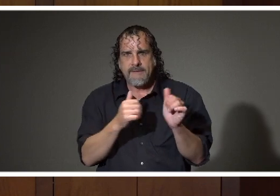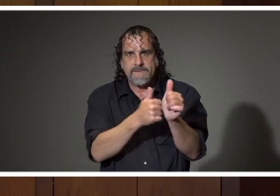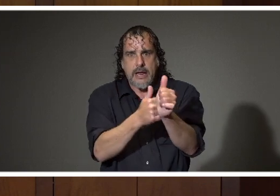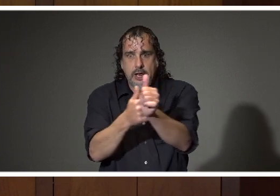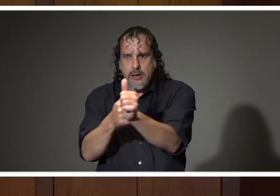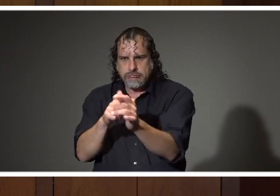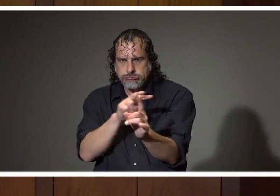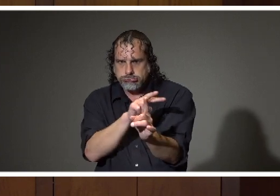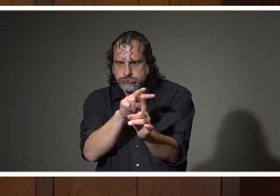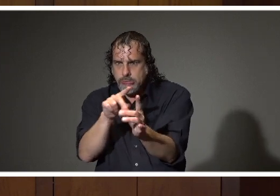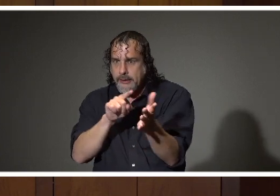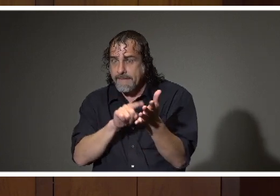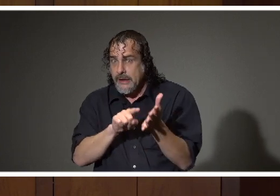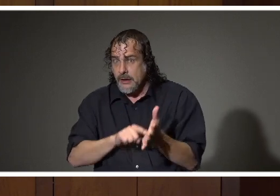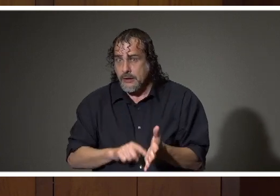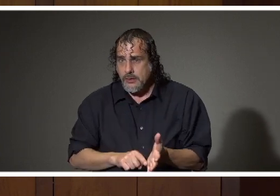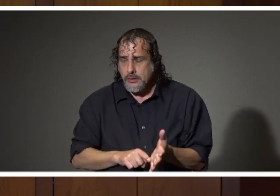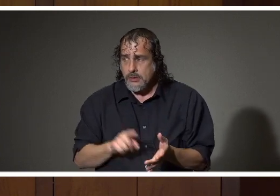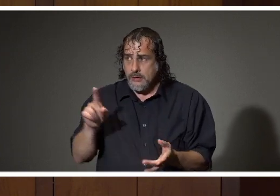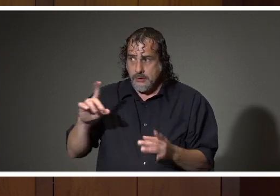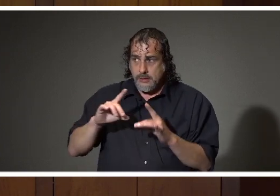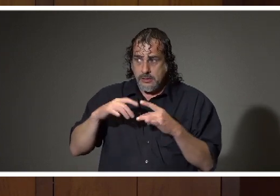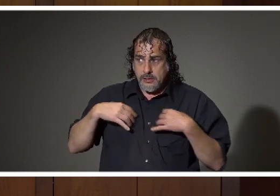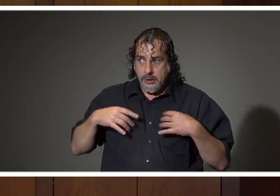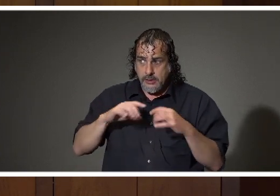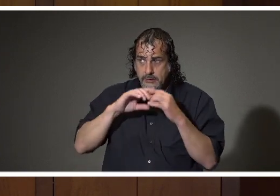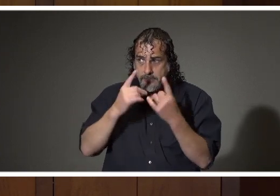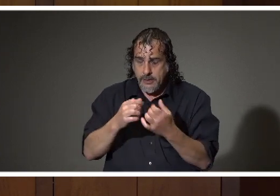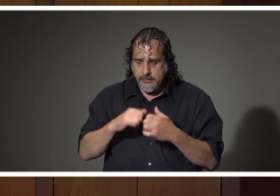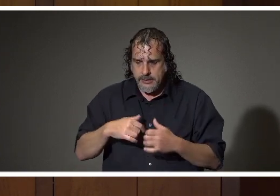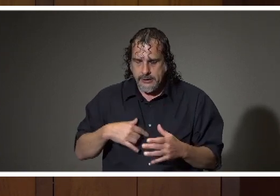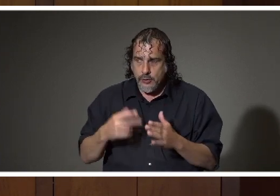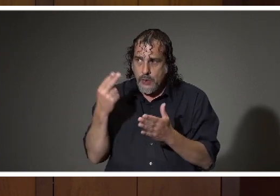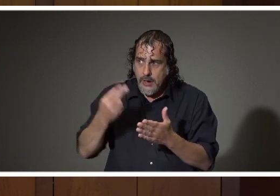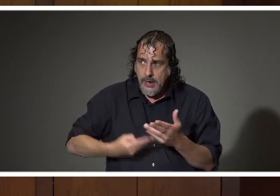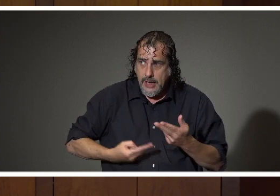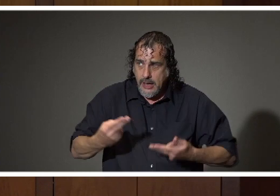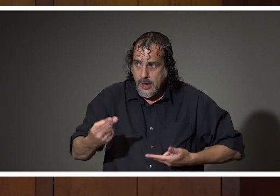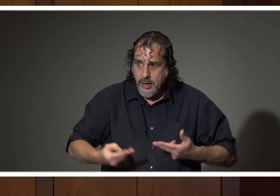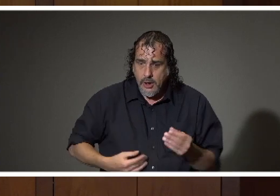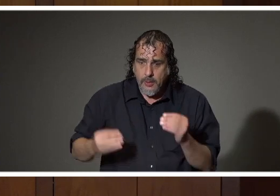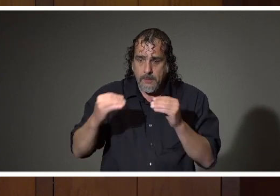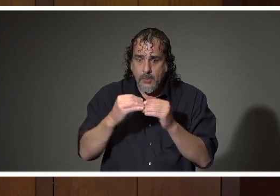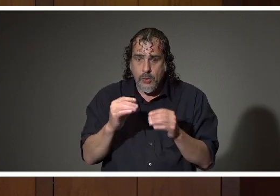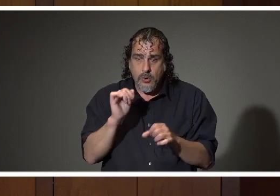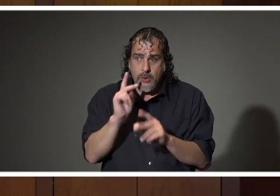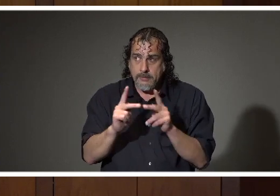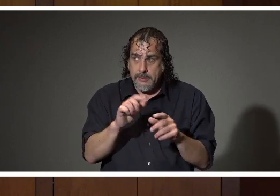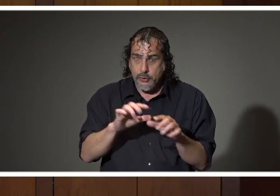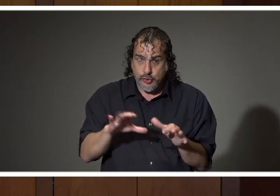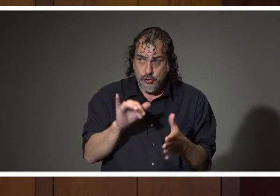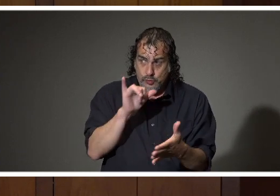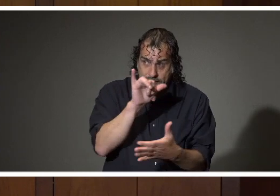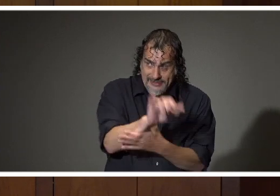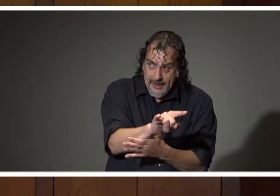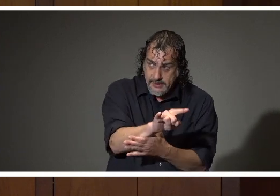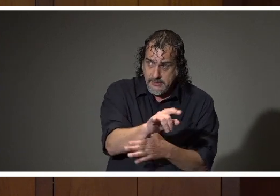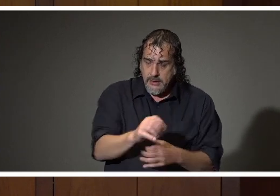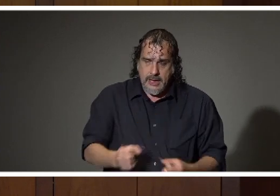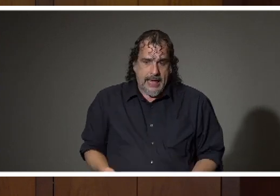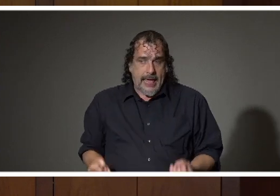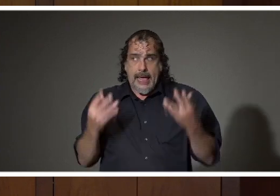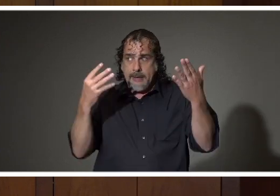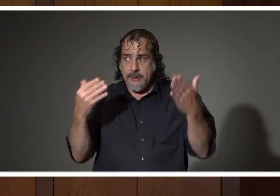cases. Does the health department need to hire more employees to do that? If so, how many